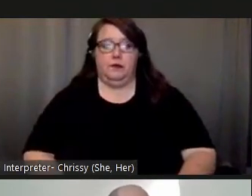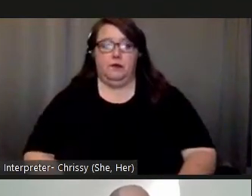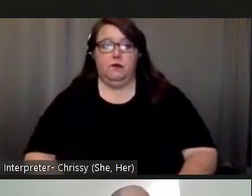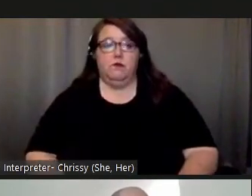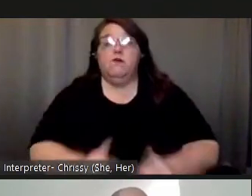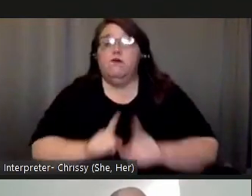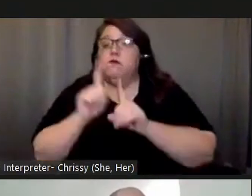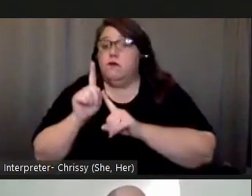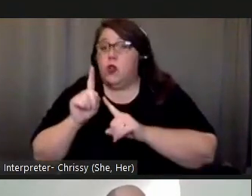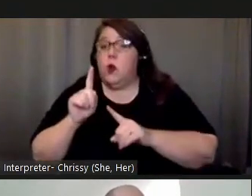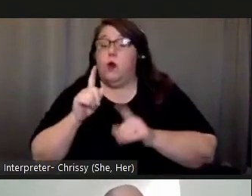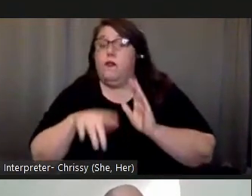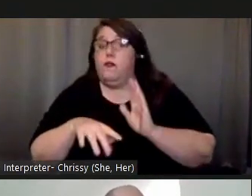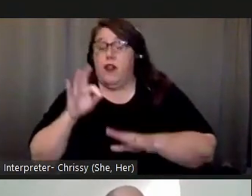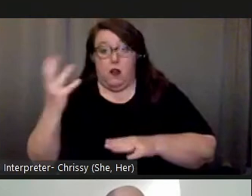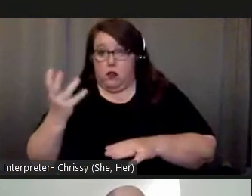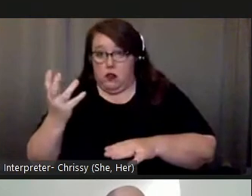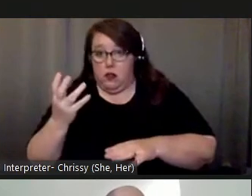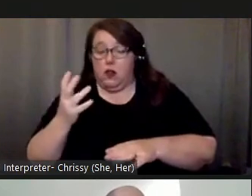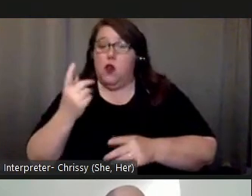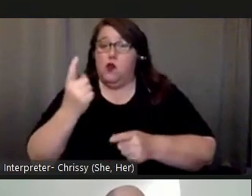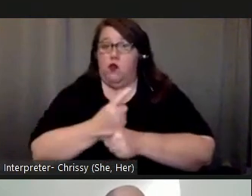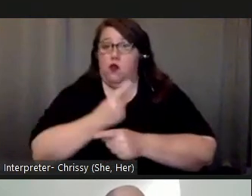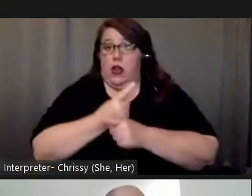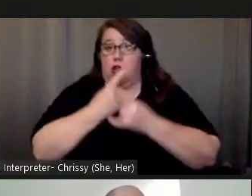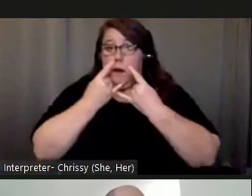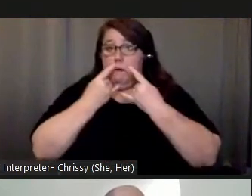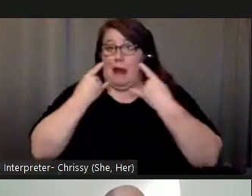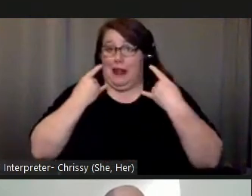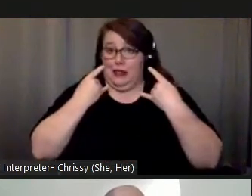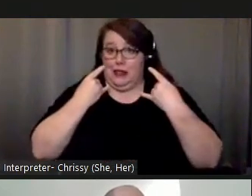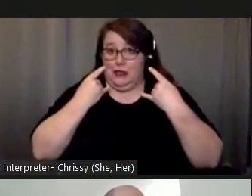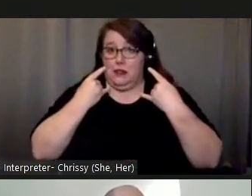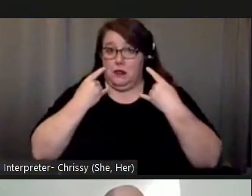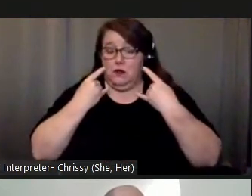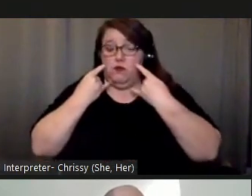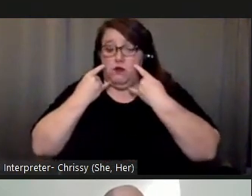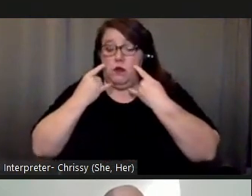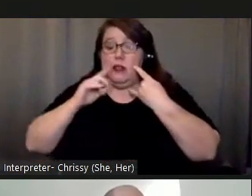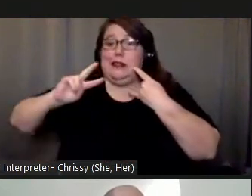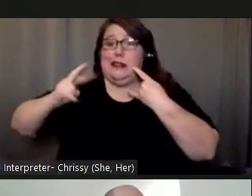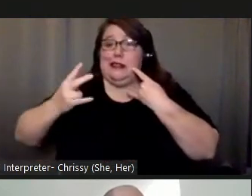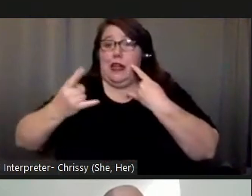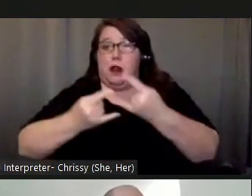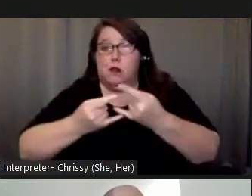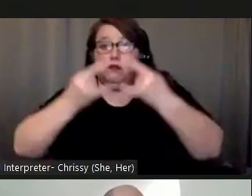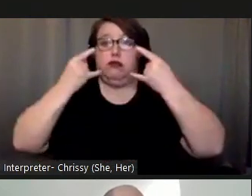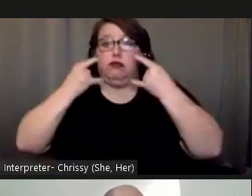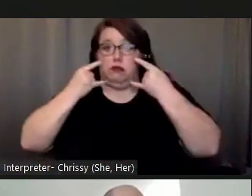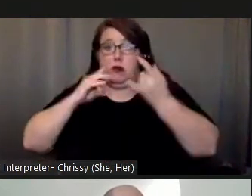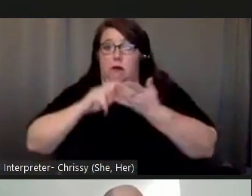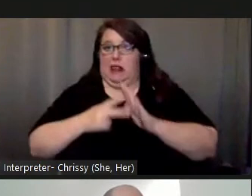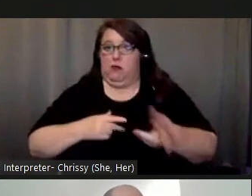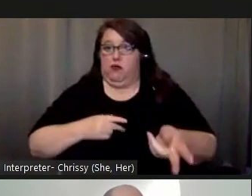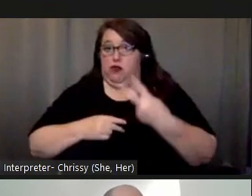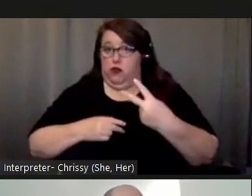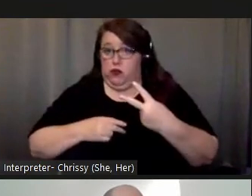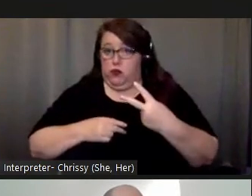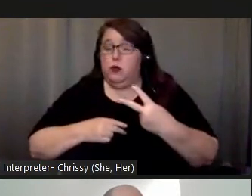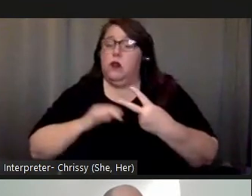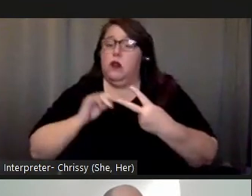regular mask and wore a second mask on top of it, this would also help make sure